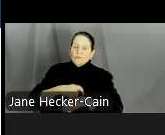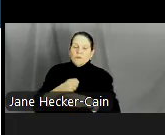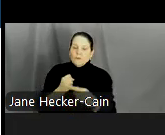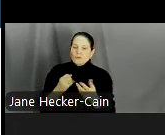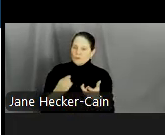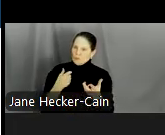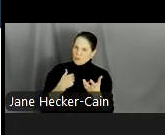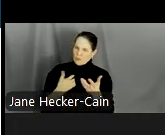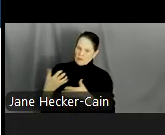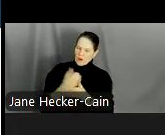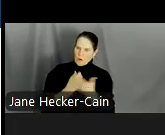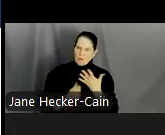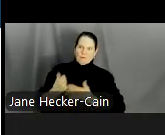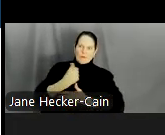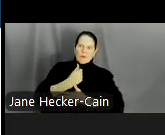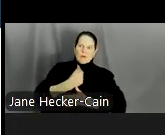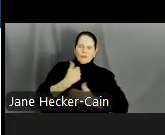areas and identify need